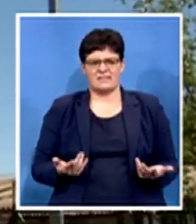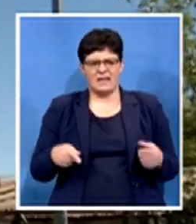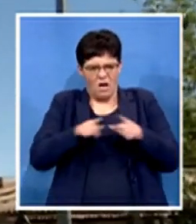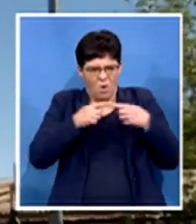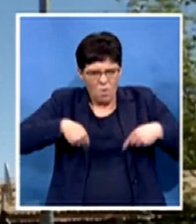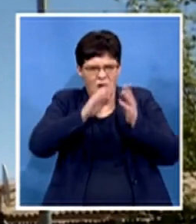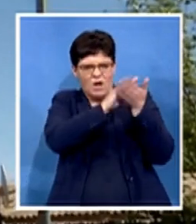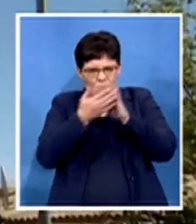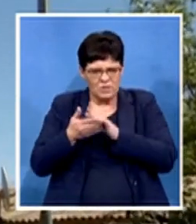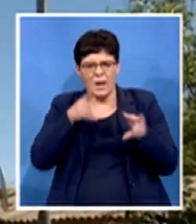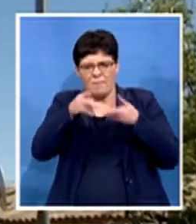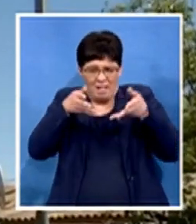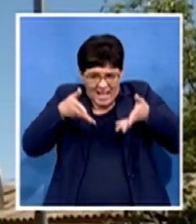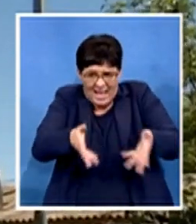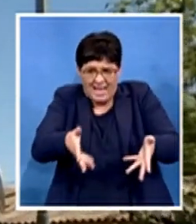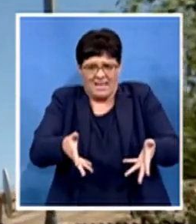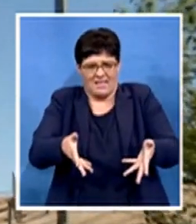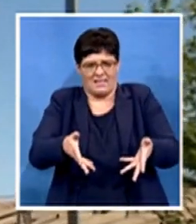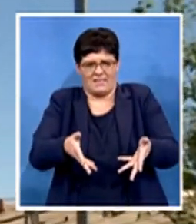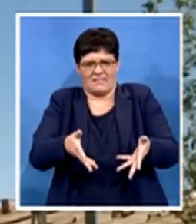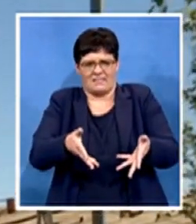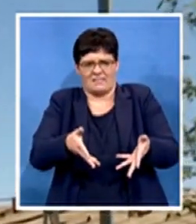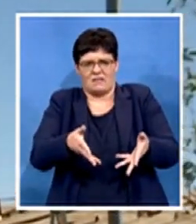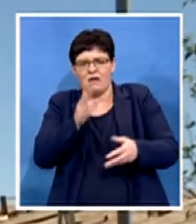I want to see. So I couldn't do it. Funny guest team came